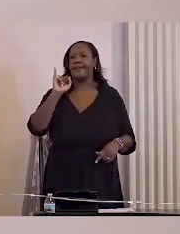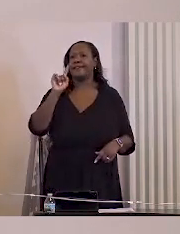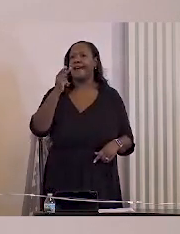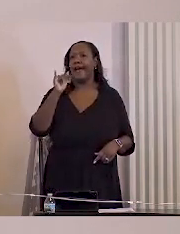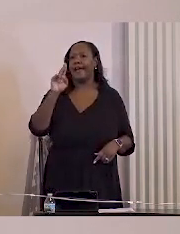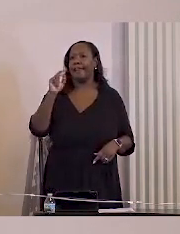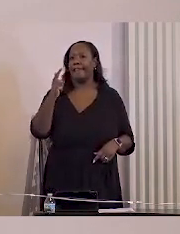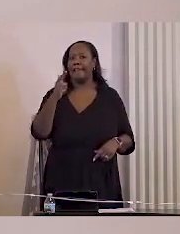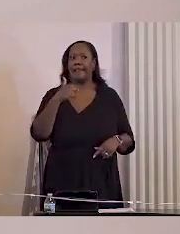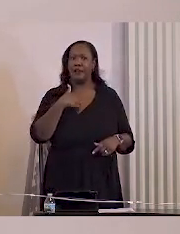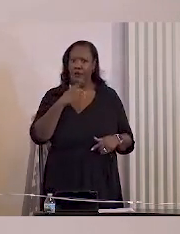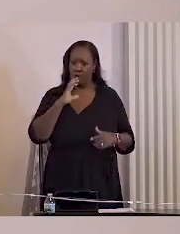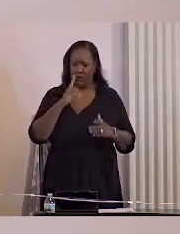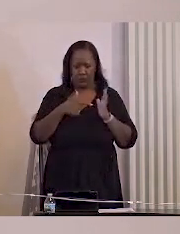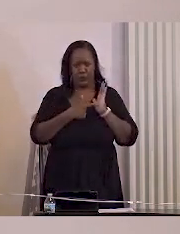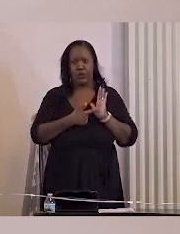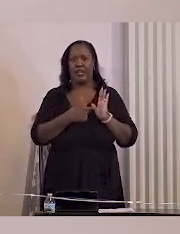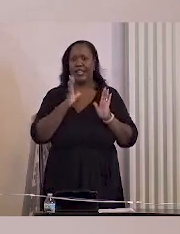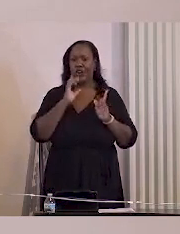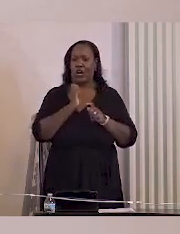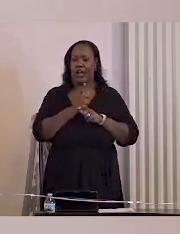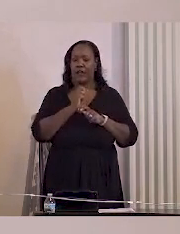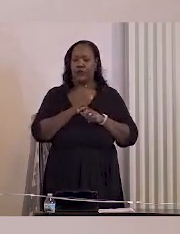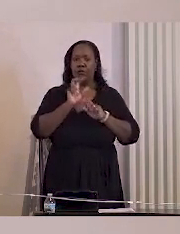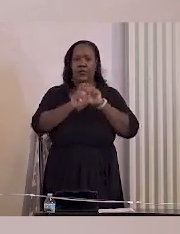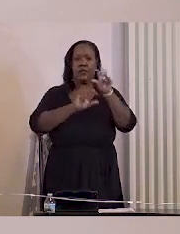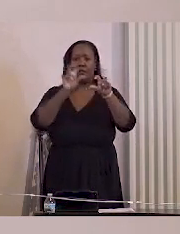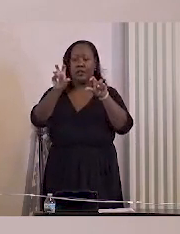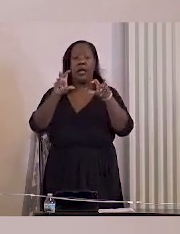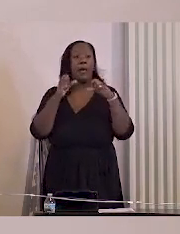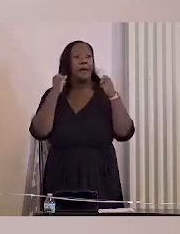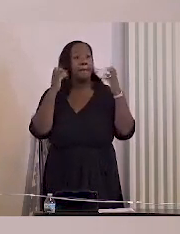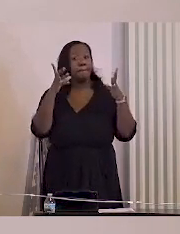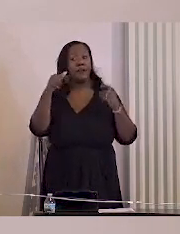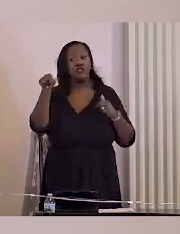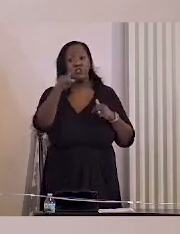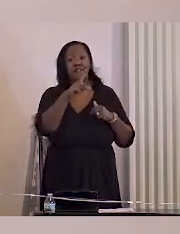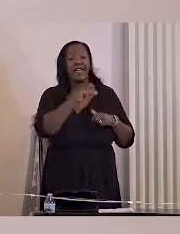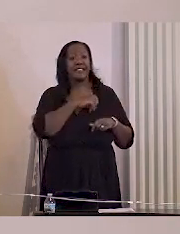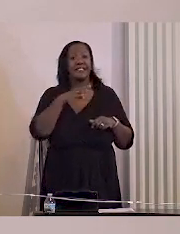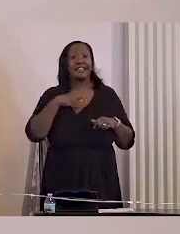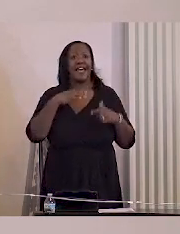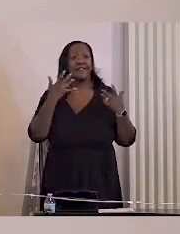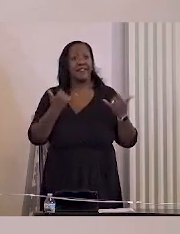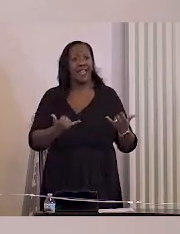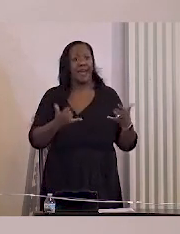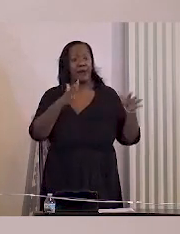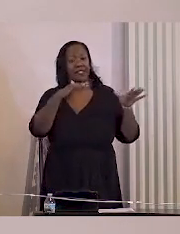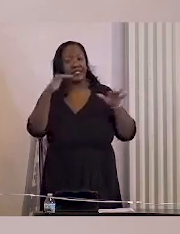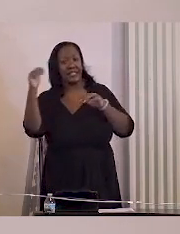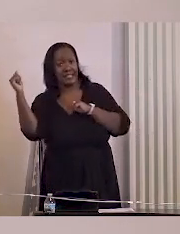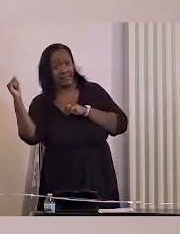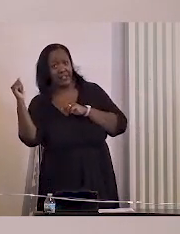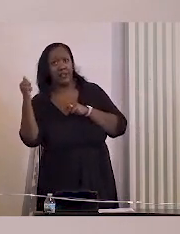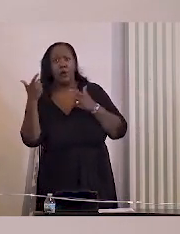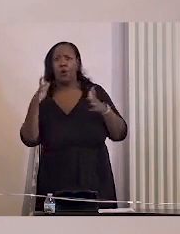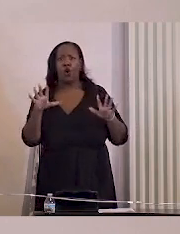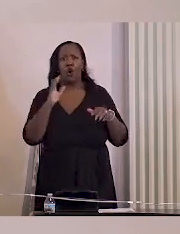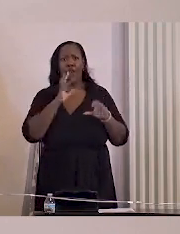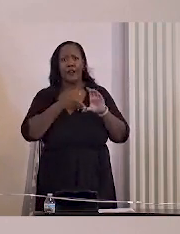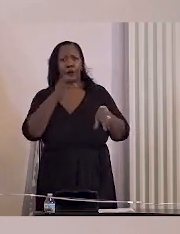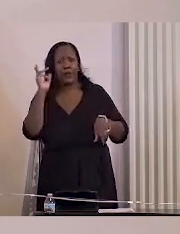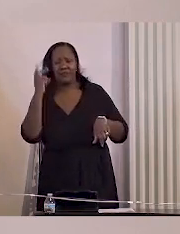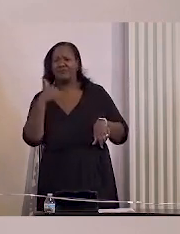annual pledges. Now, much of that staff is leaving or has already left. We are very sad about